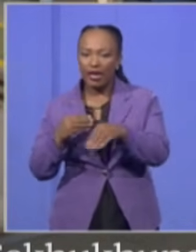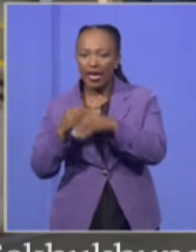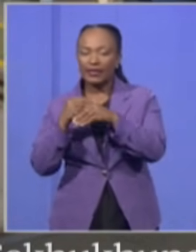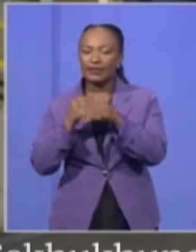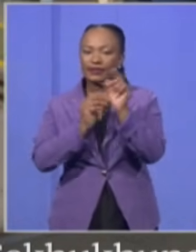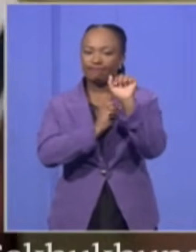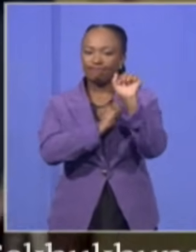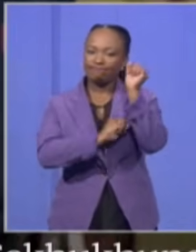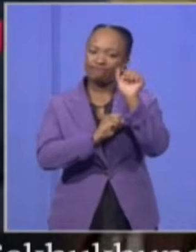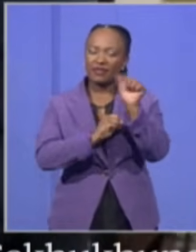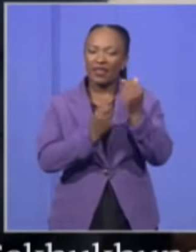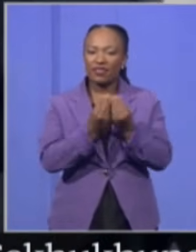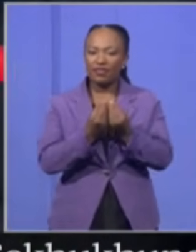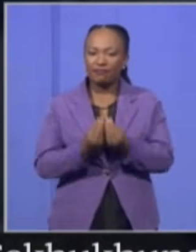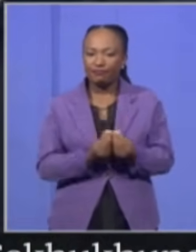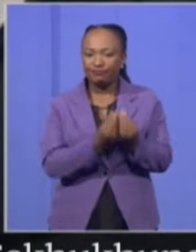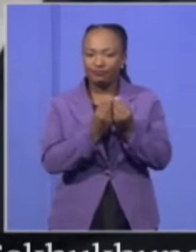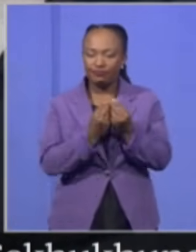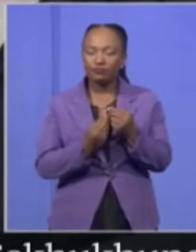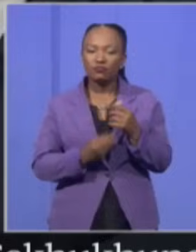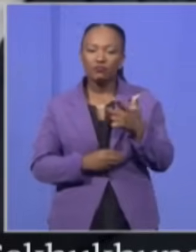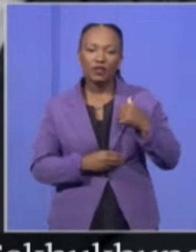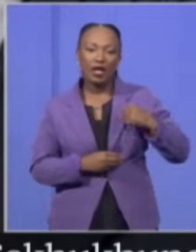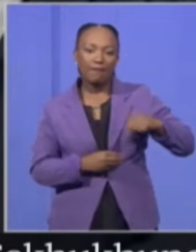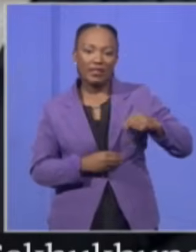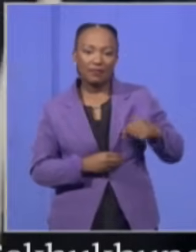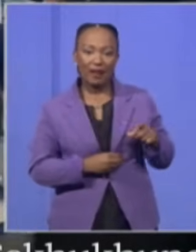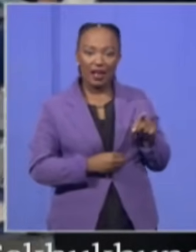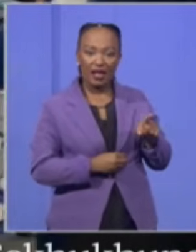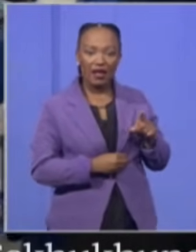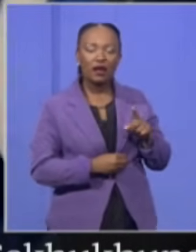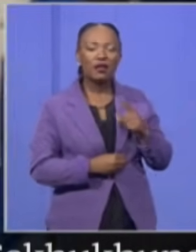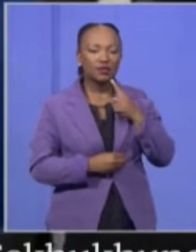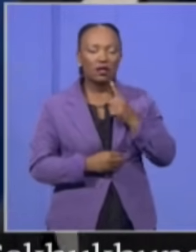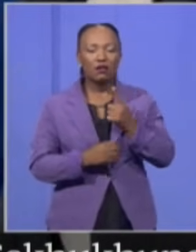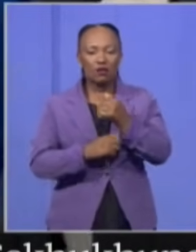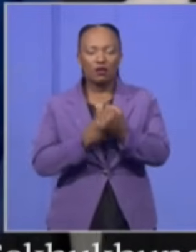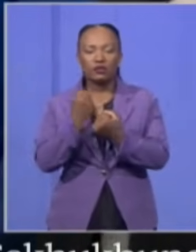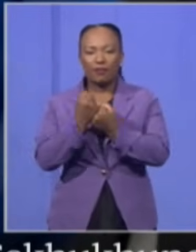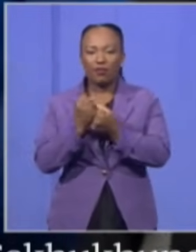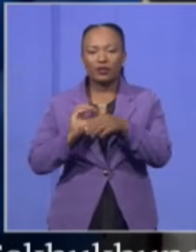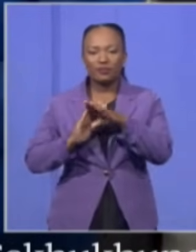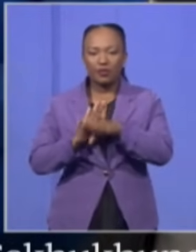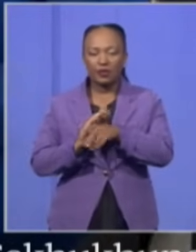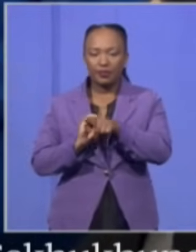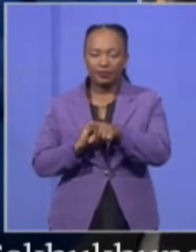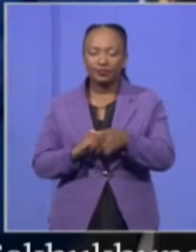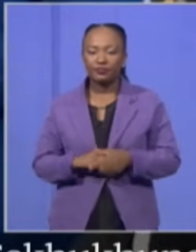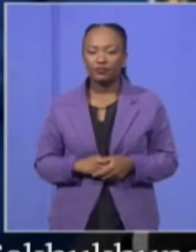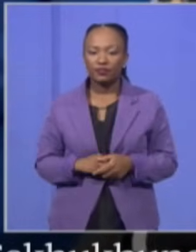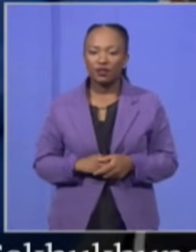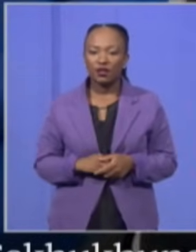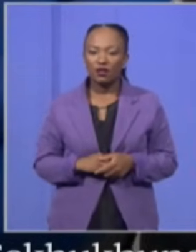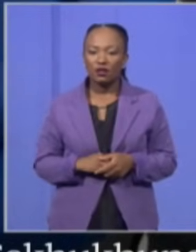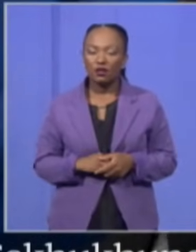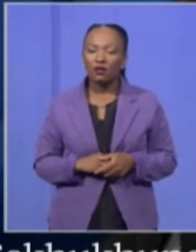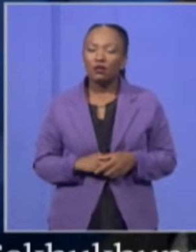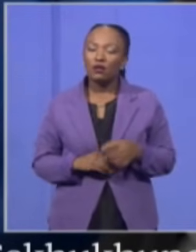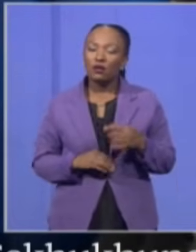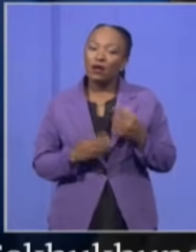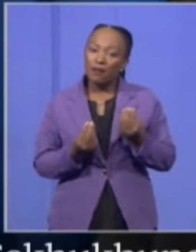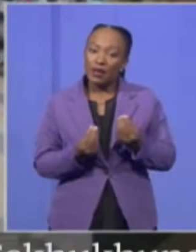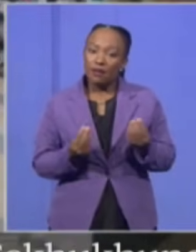other products. Masepala wa Selete wa Sekhukhune o re o thekga lesolo le. Re tshepa gore the knowledge e le gore bana ba rena